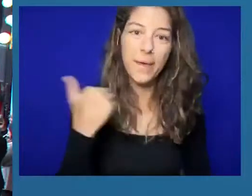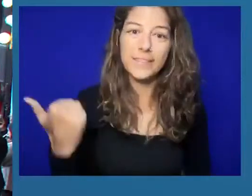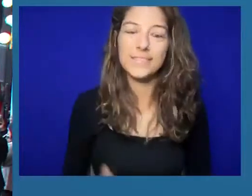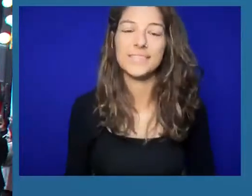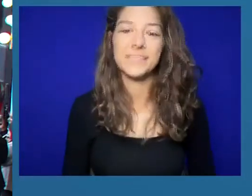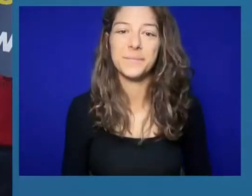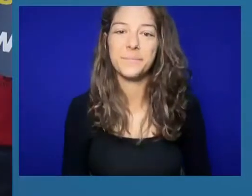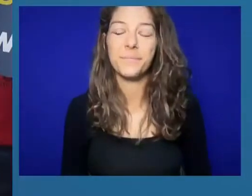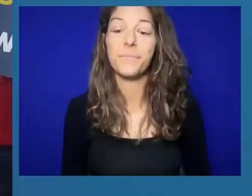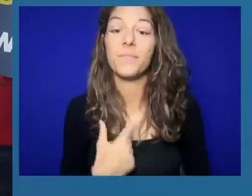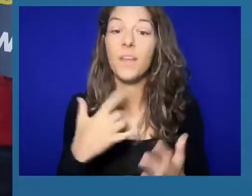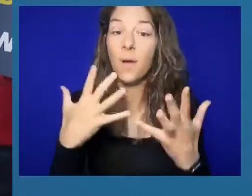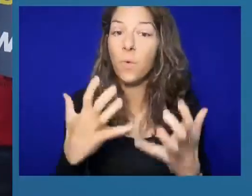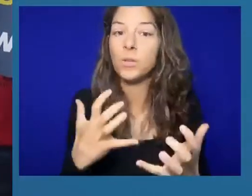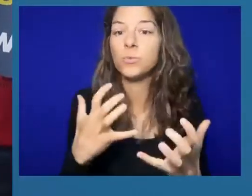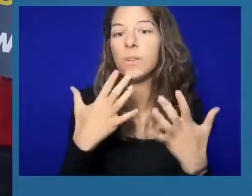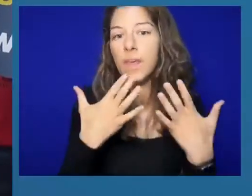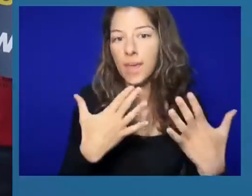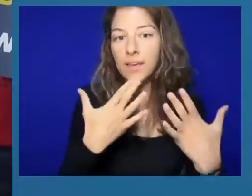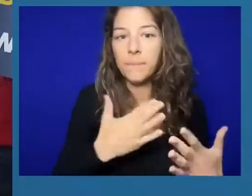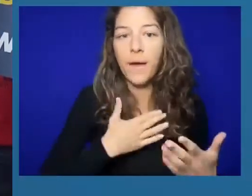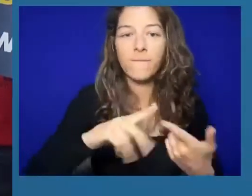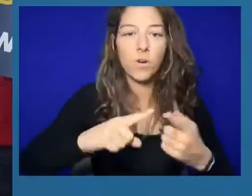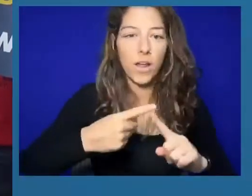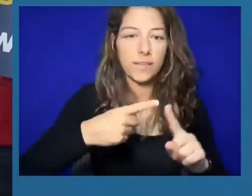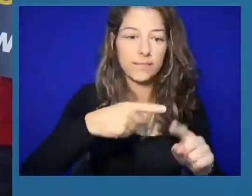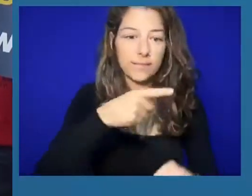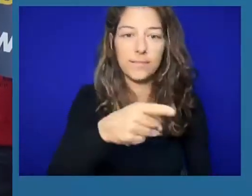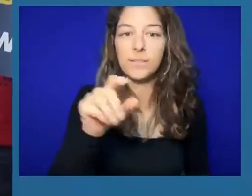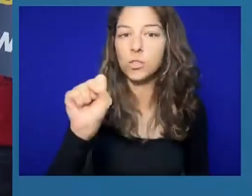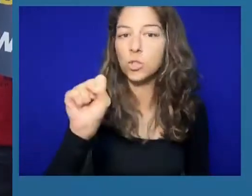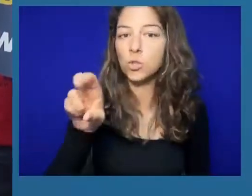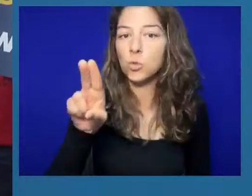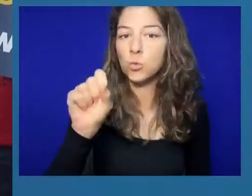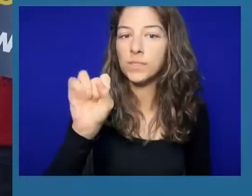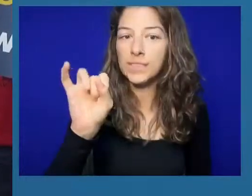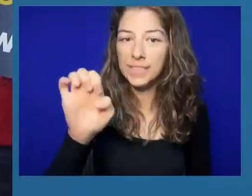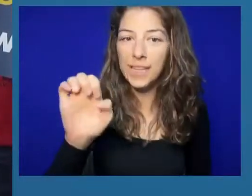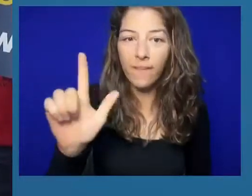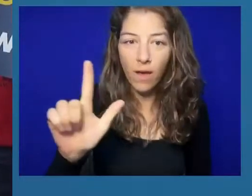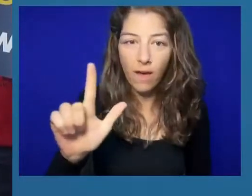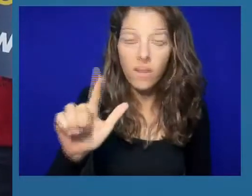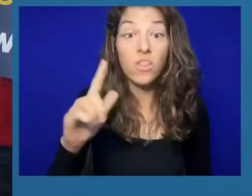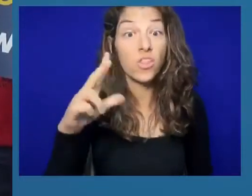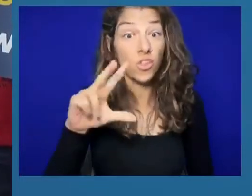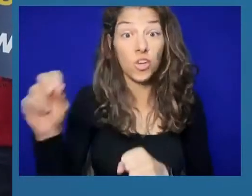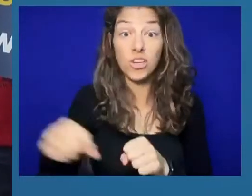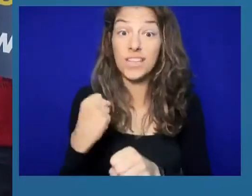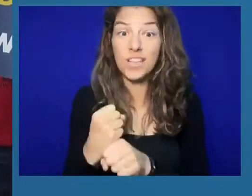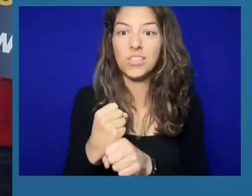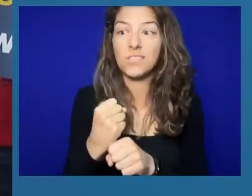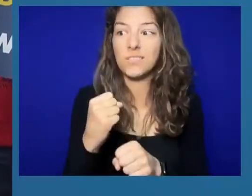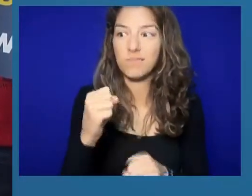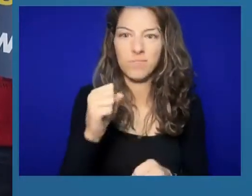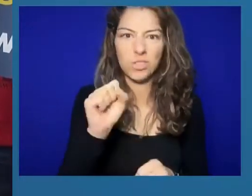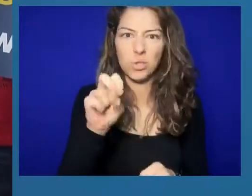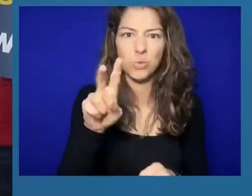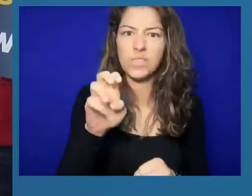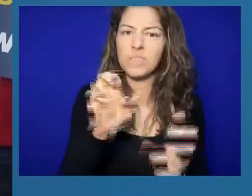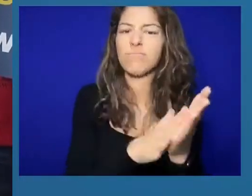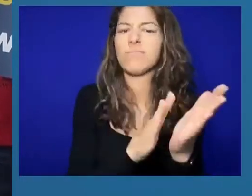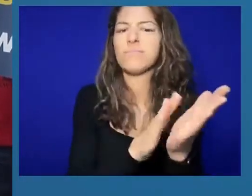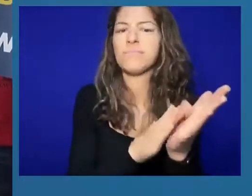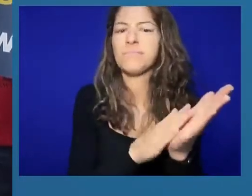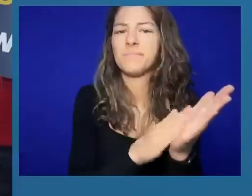I want to personally thank my friend Susie Lozada. In 30 years, this is a shame. Susie Lozada, give her a hand, Susie Lozada right